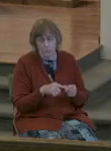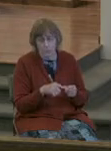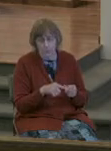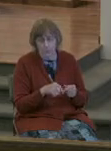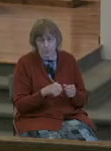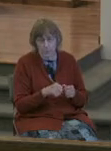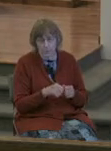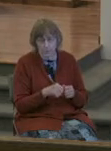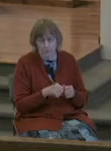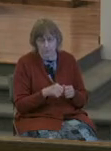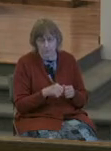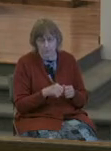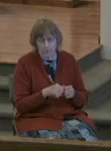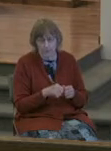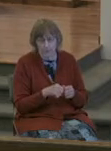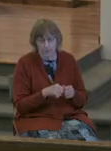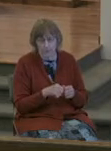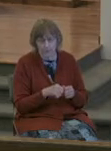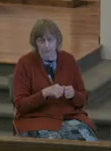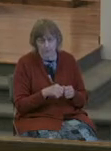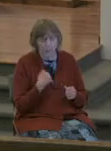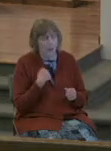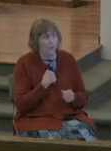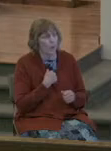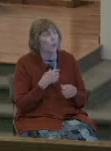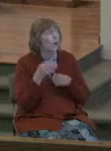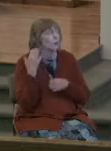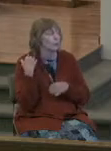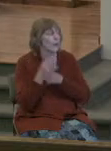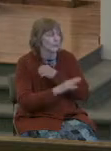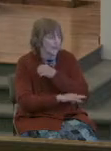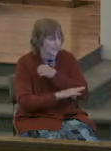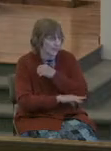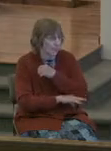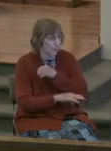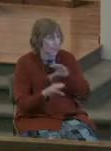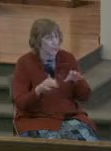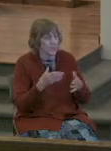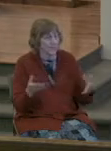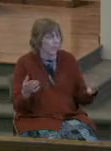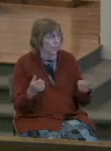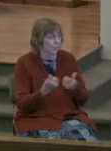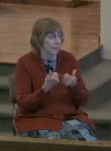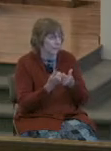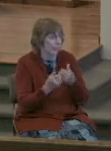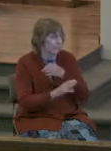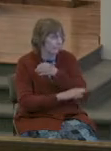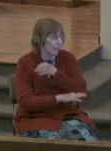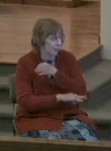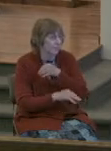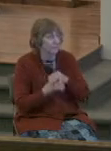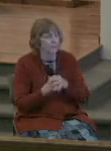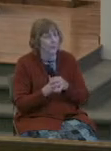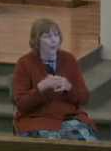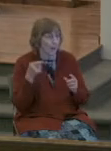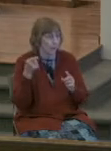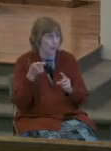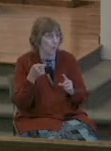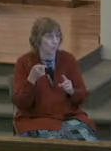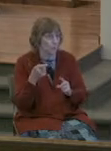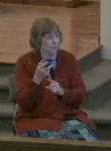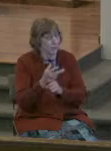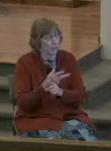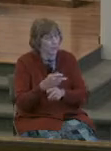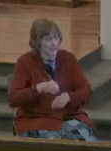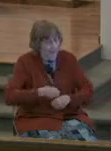Last year, we decided at our church, we did something called the Fall Campaign. And our goal was in 3 months to